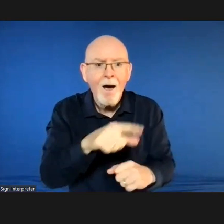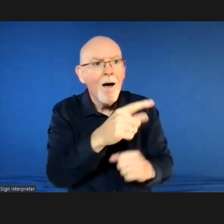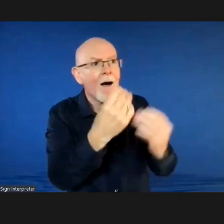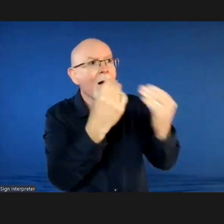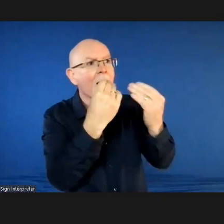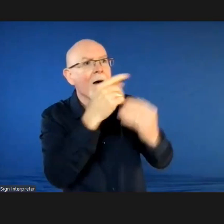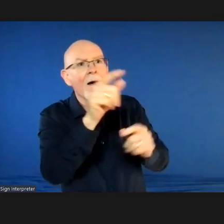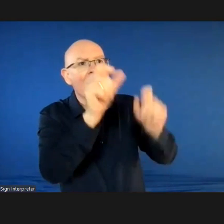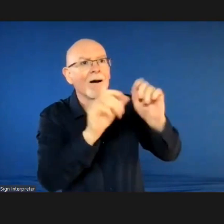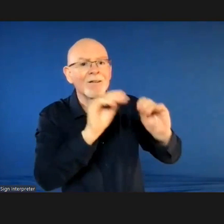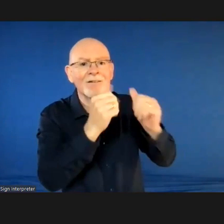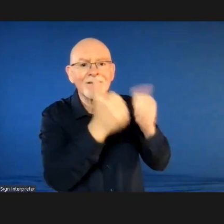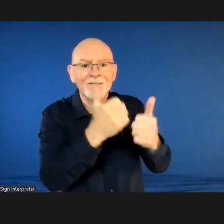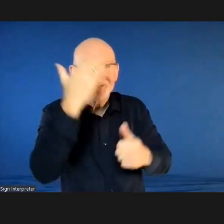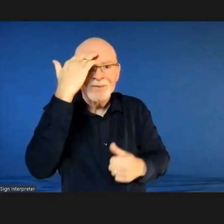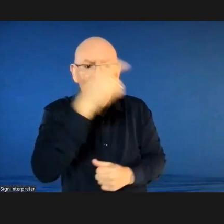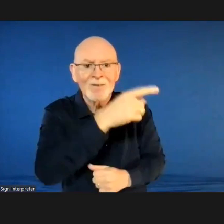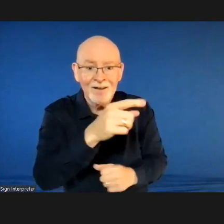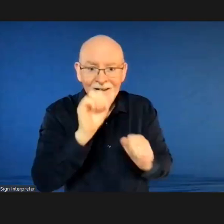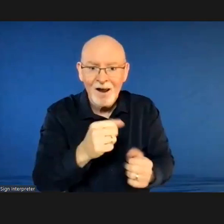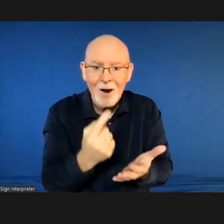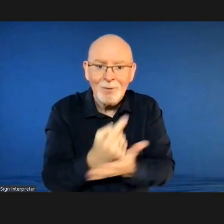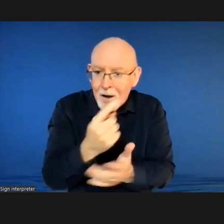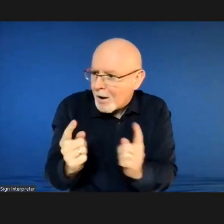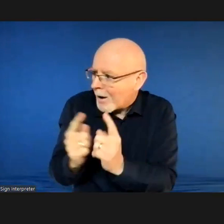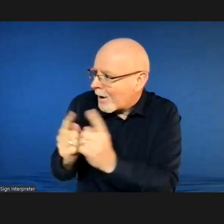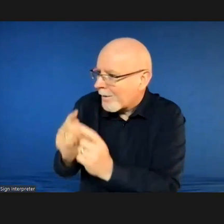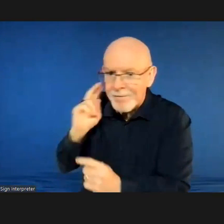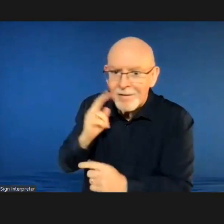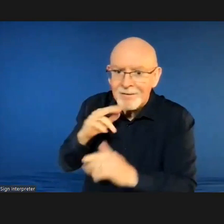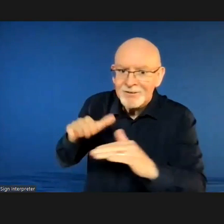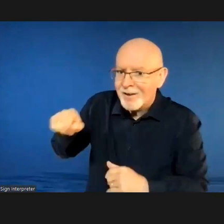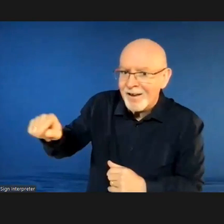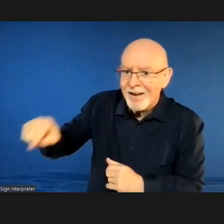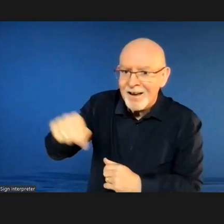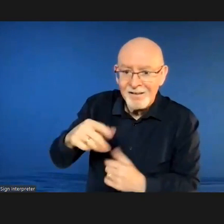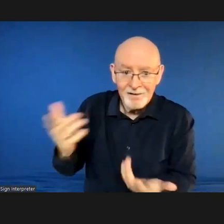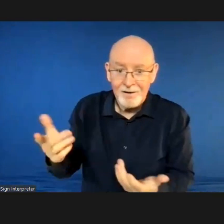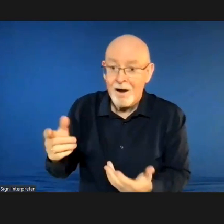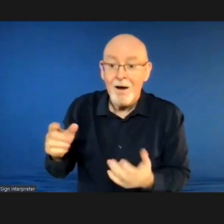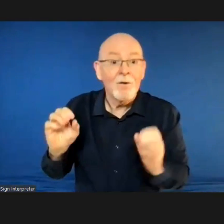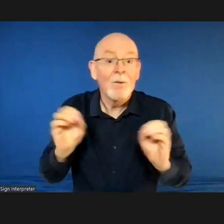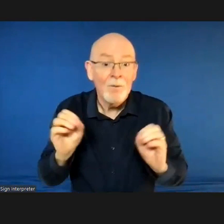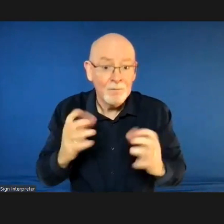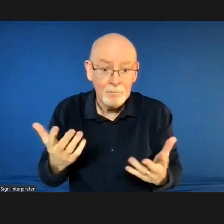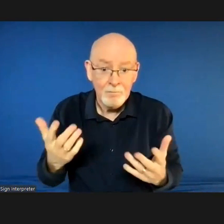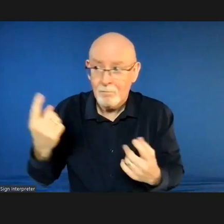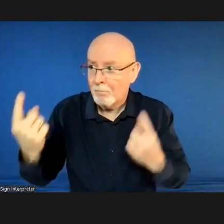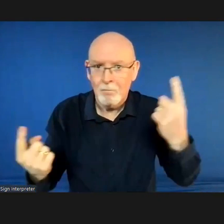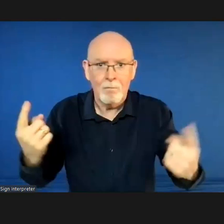their own villages. They also had the opportunity to see a role model, a deaf